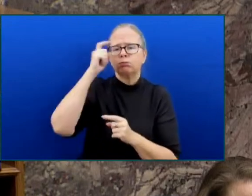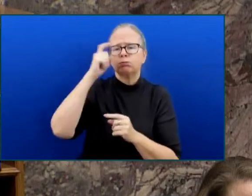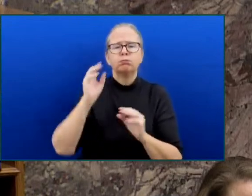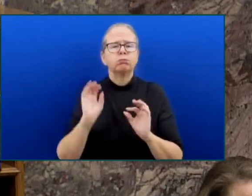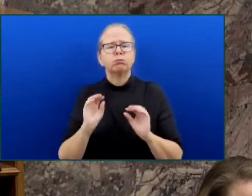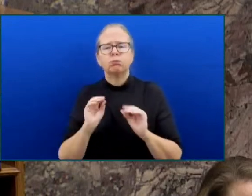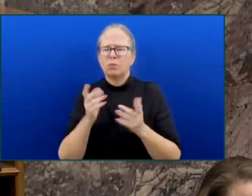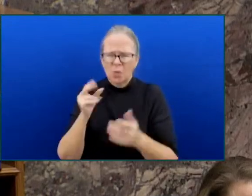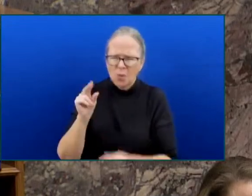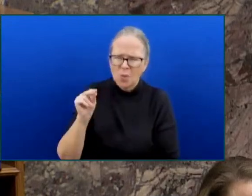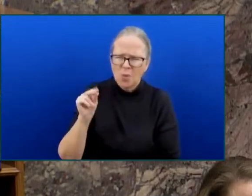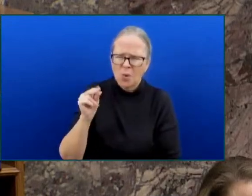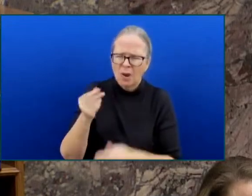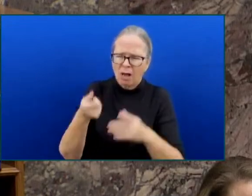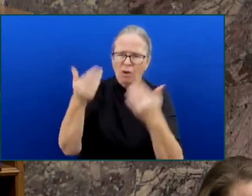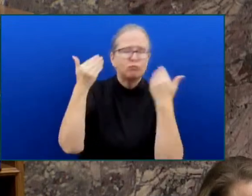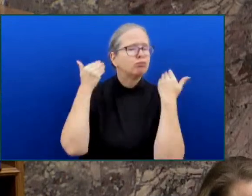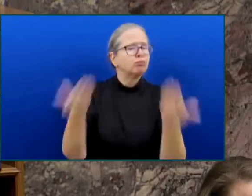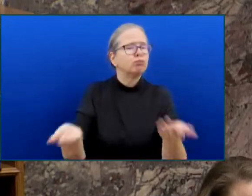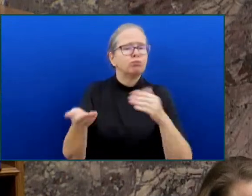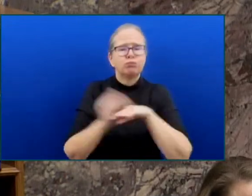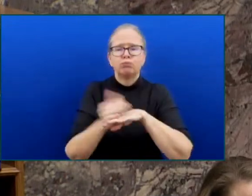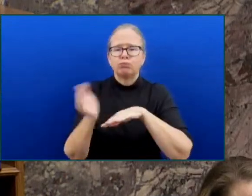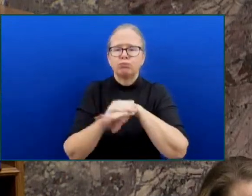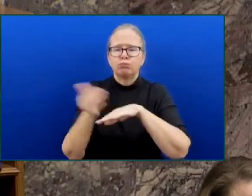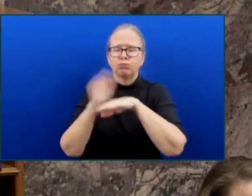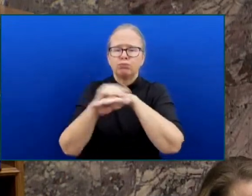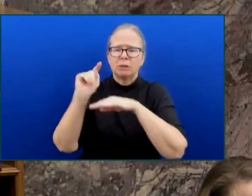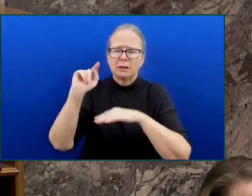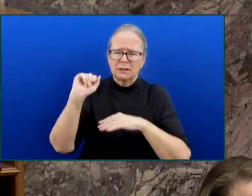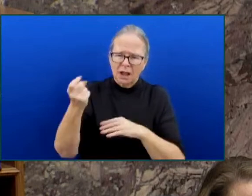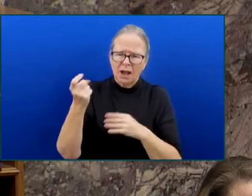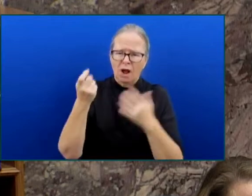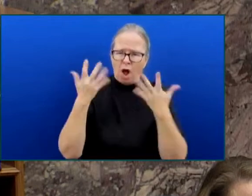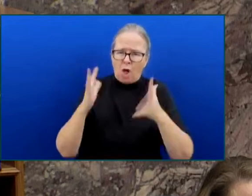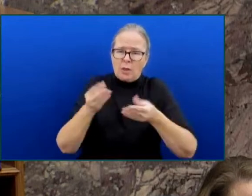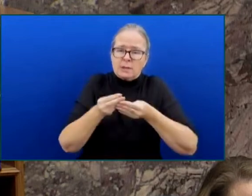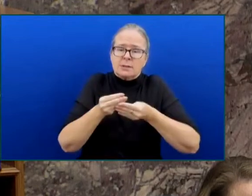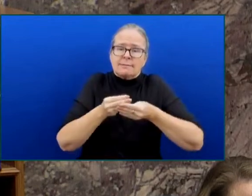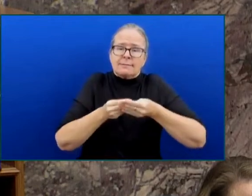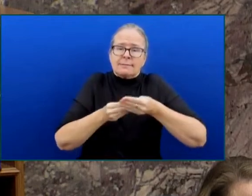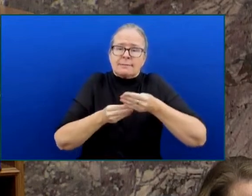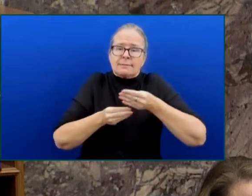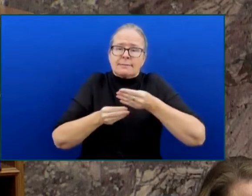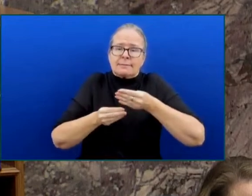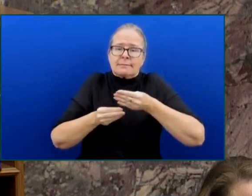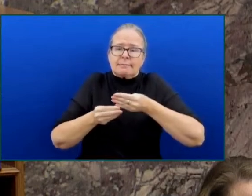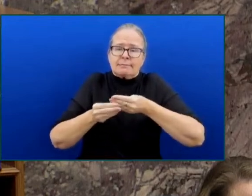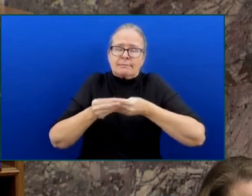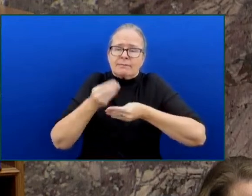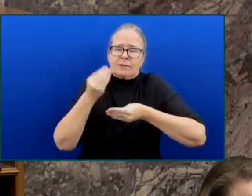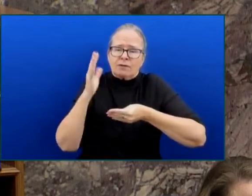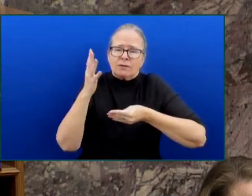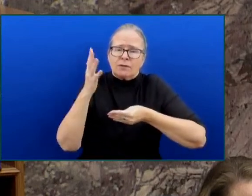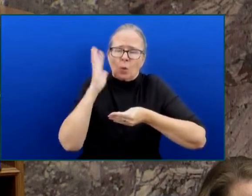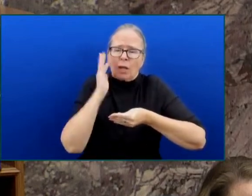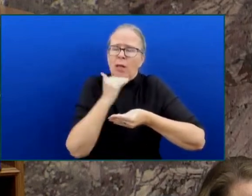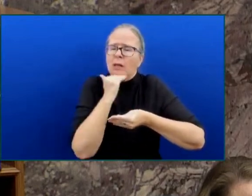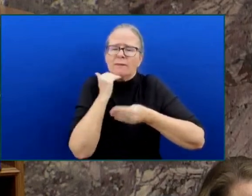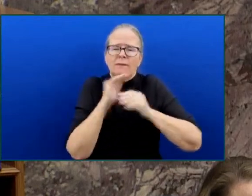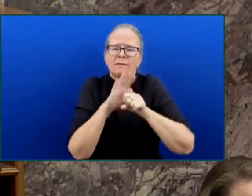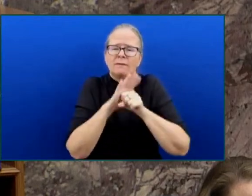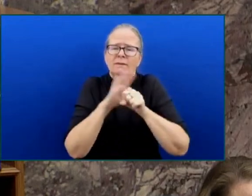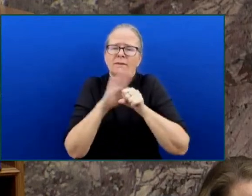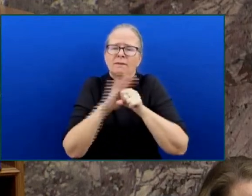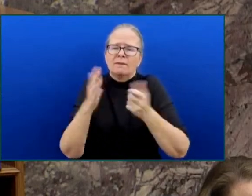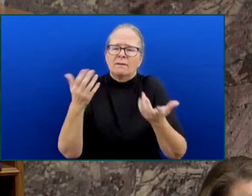will hammer the final nails in the coffins of affordability here in British Columbia. So my question to the Premier is a straightforward one. Why